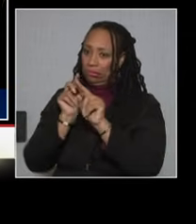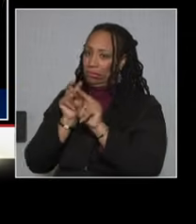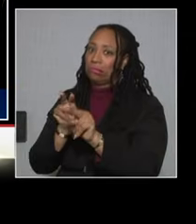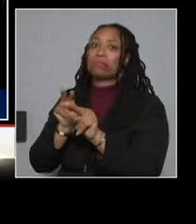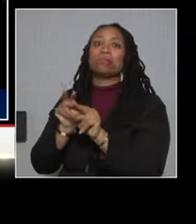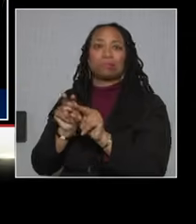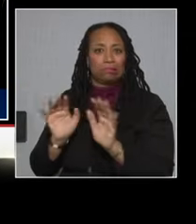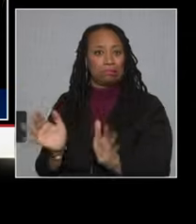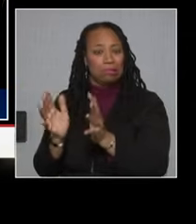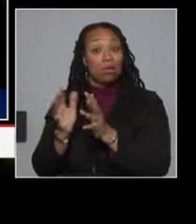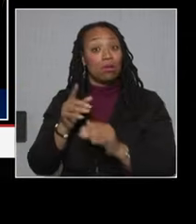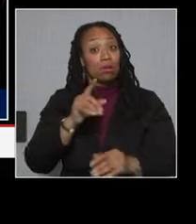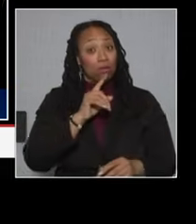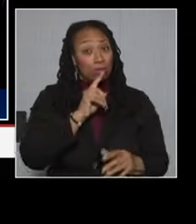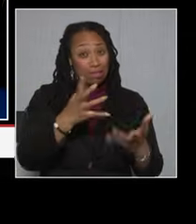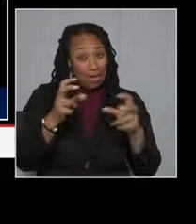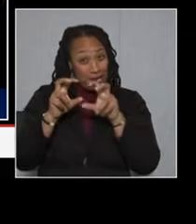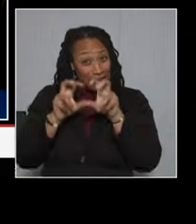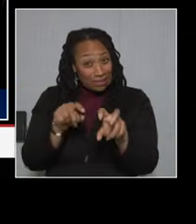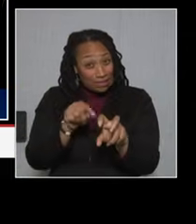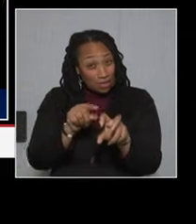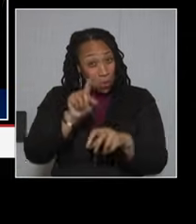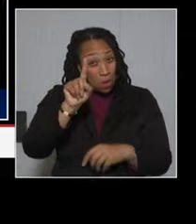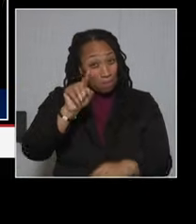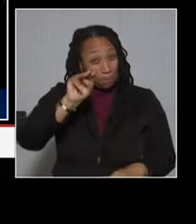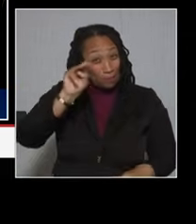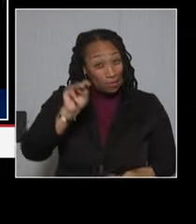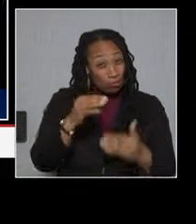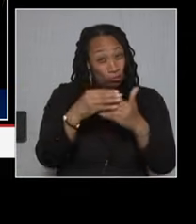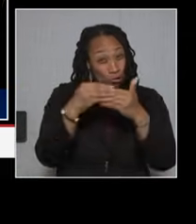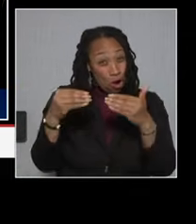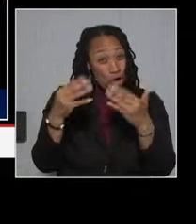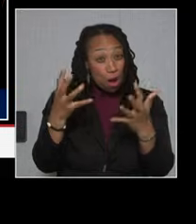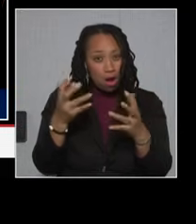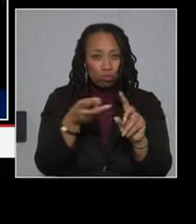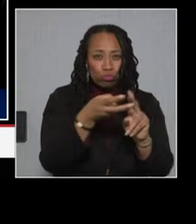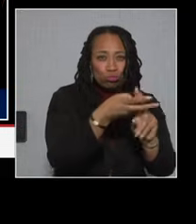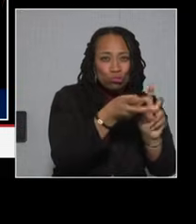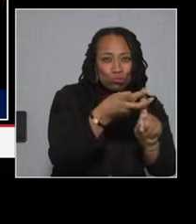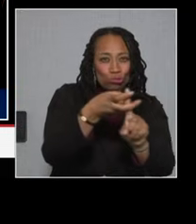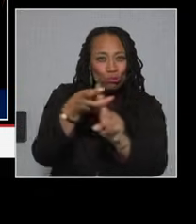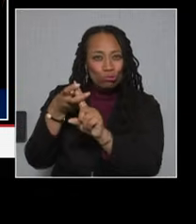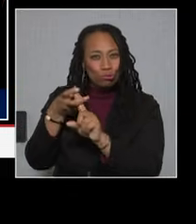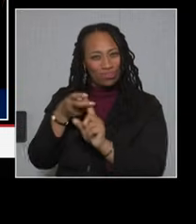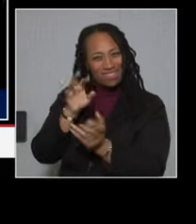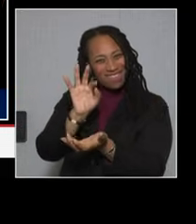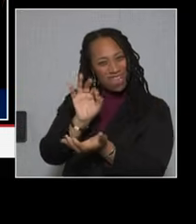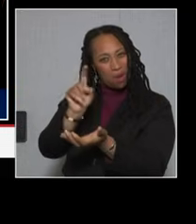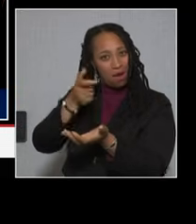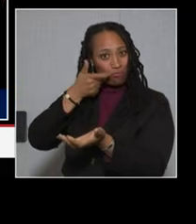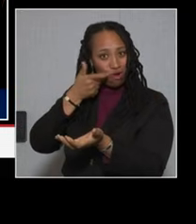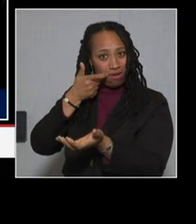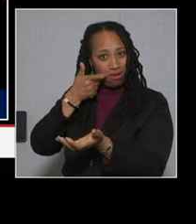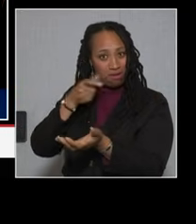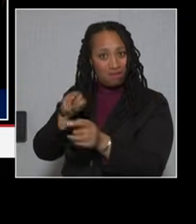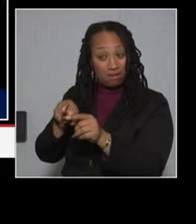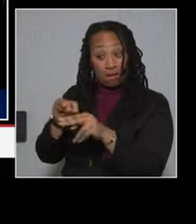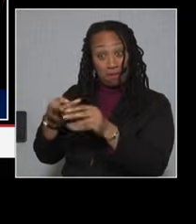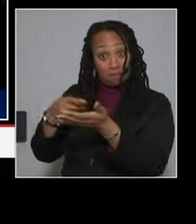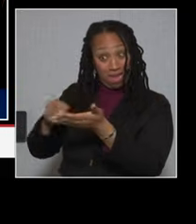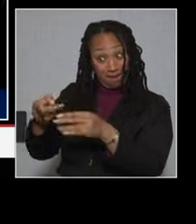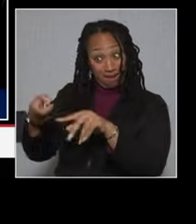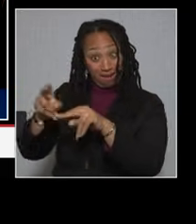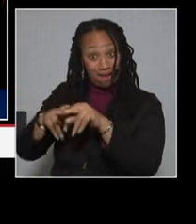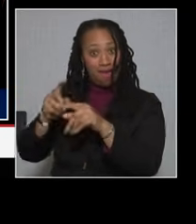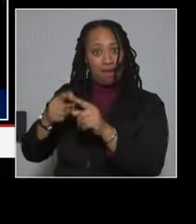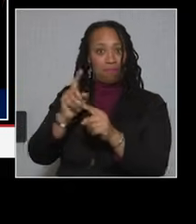both at OUC $1 million in call taker recruitment and retention, but across the public safety and justice cluster, there have been investments to make